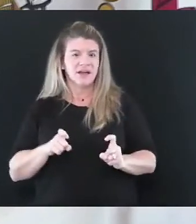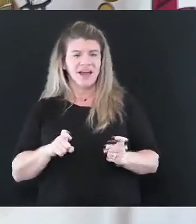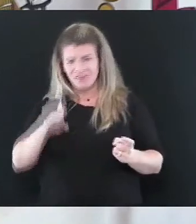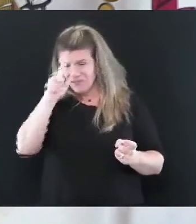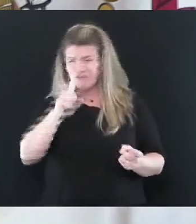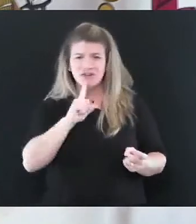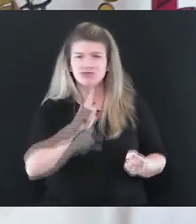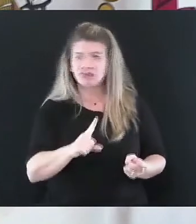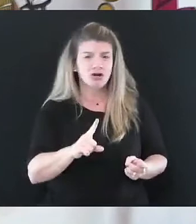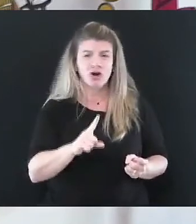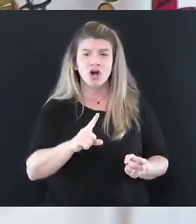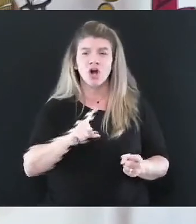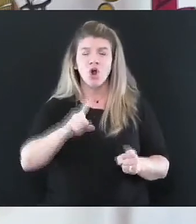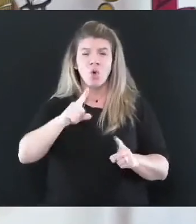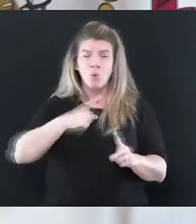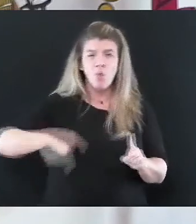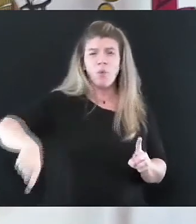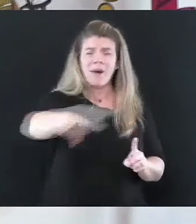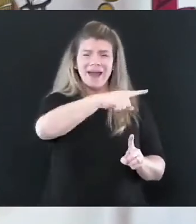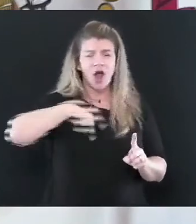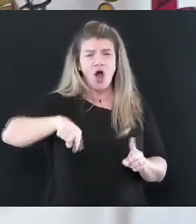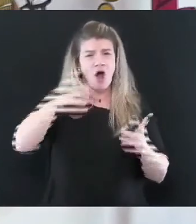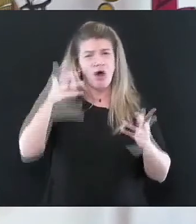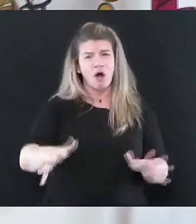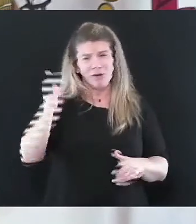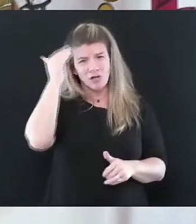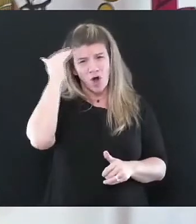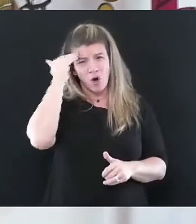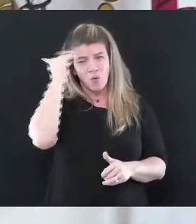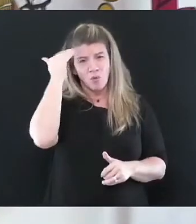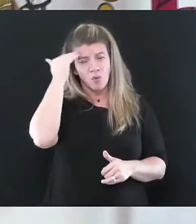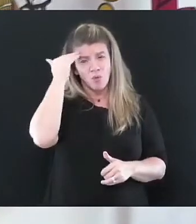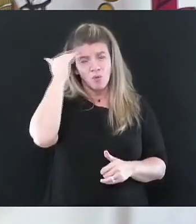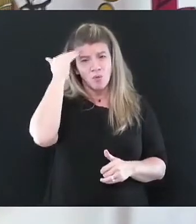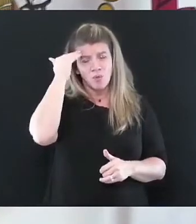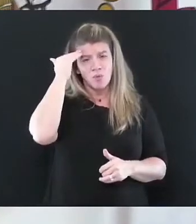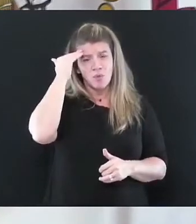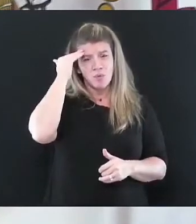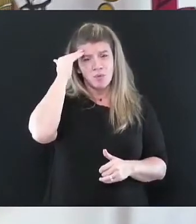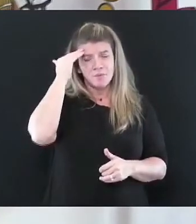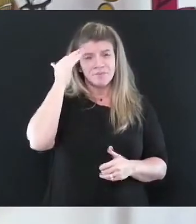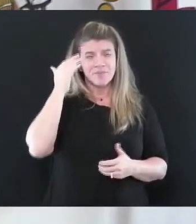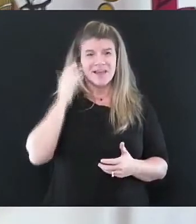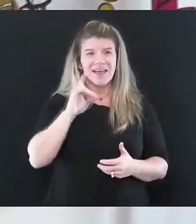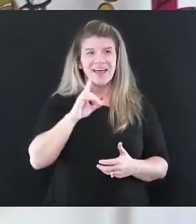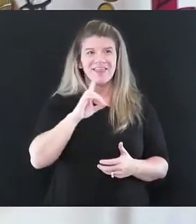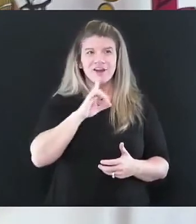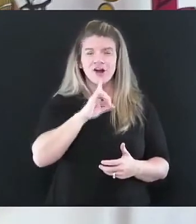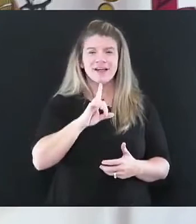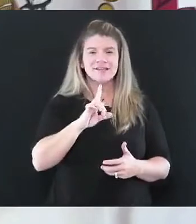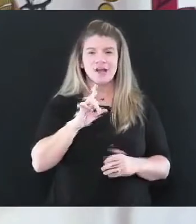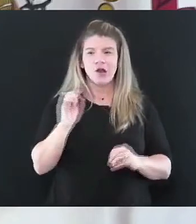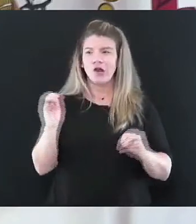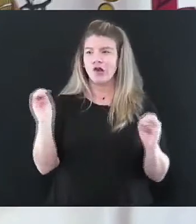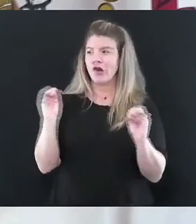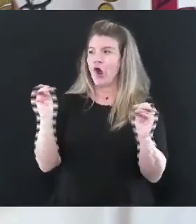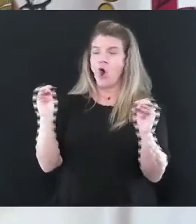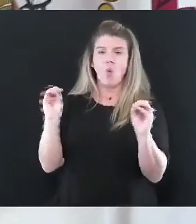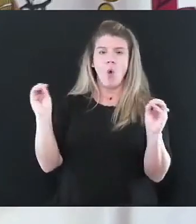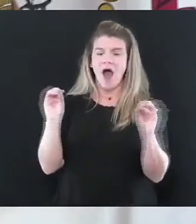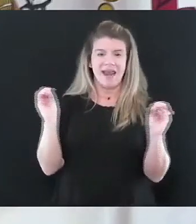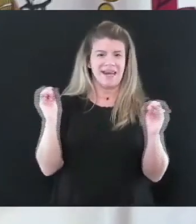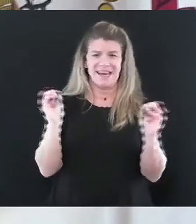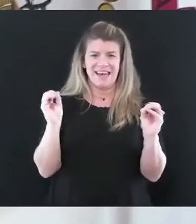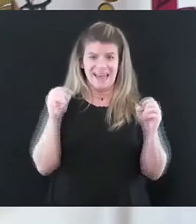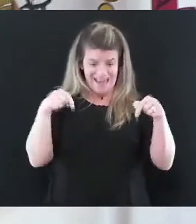absolutely all of us should know that, for crying out loud, there is nobody here that's trying